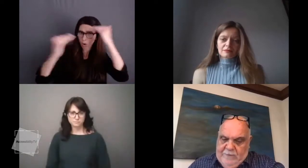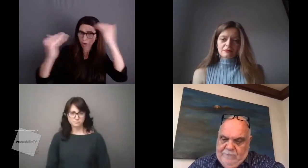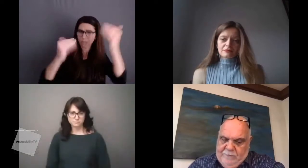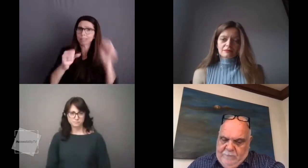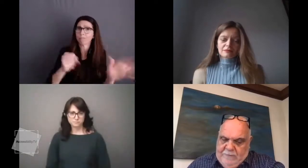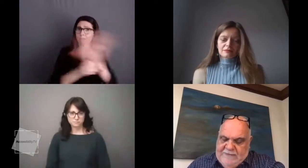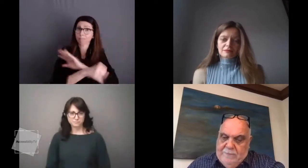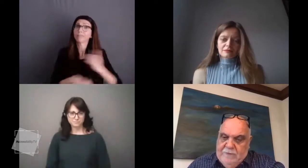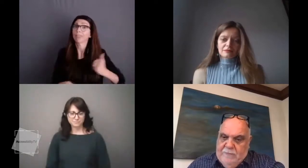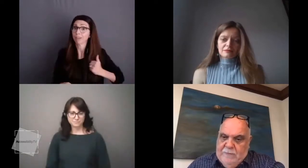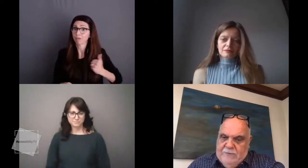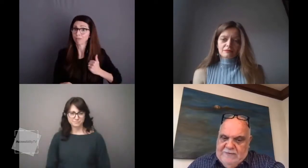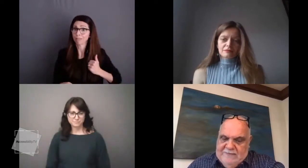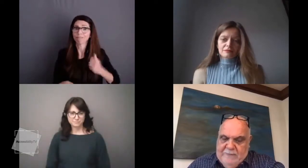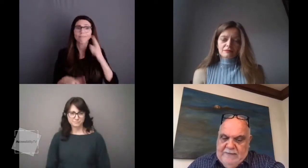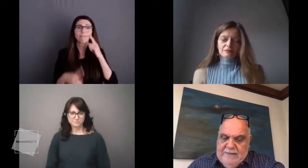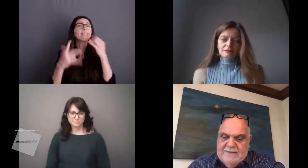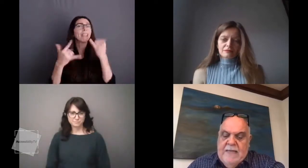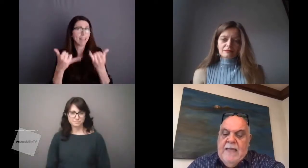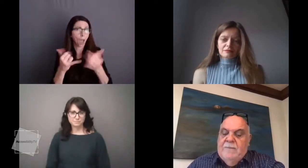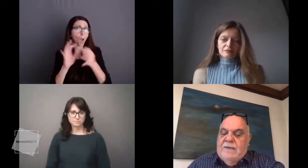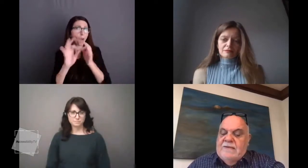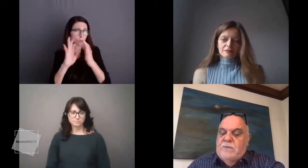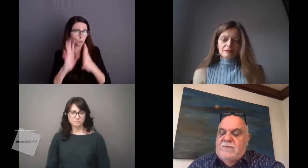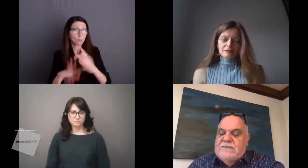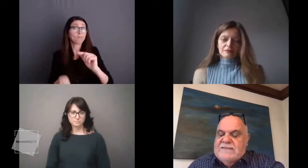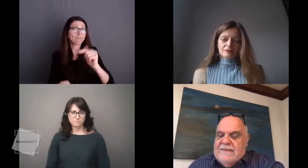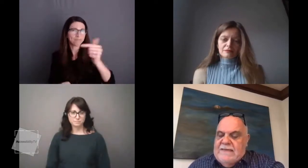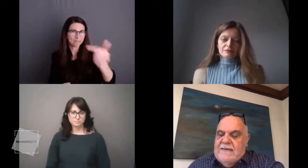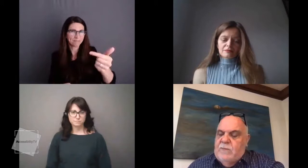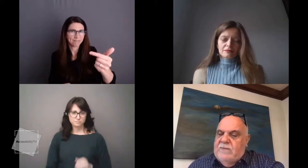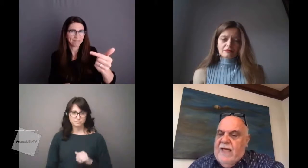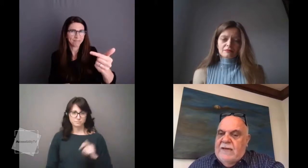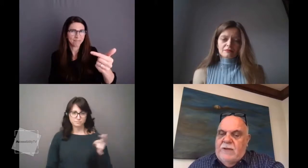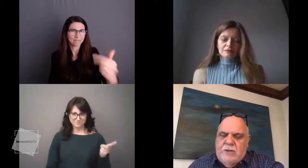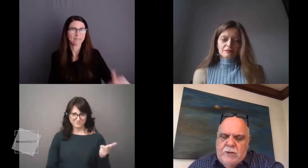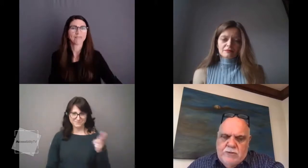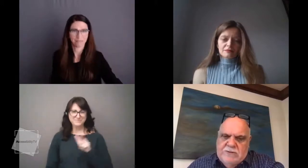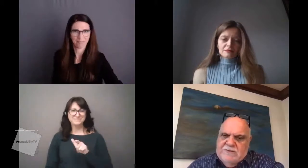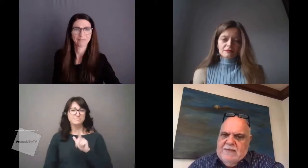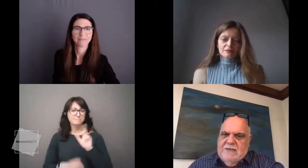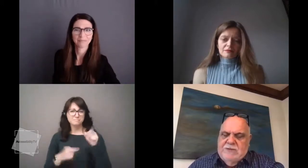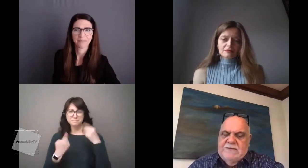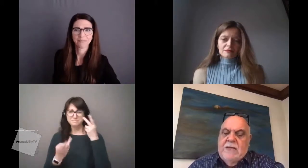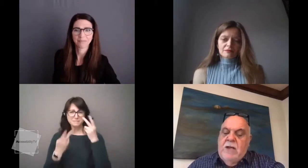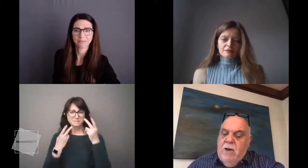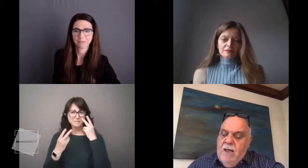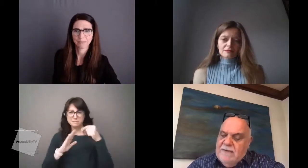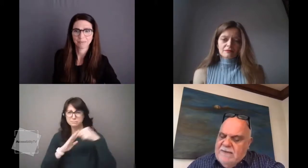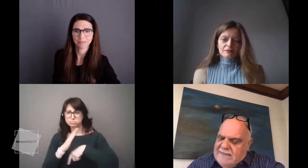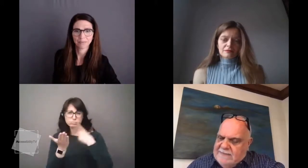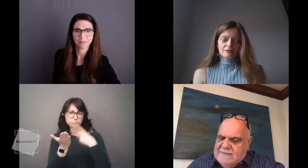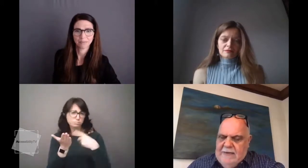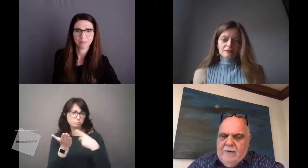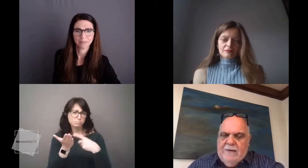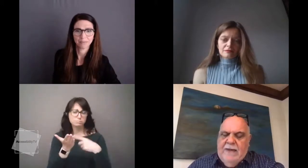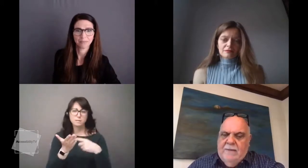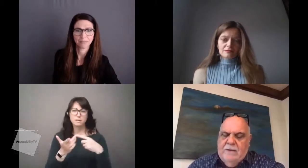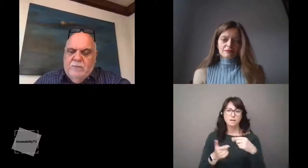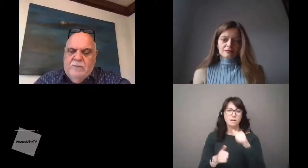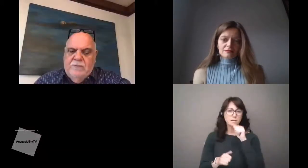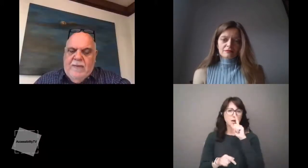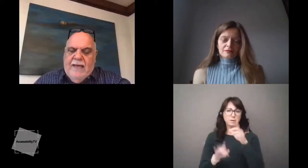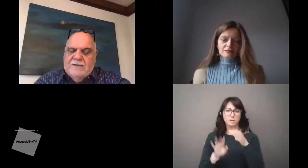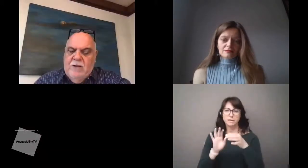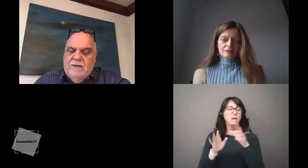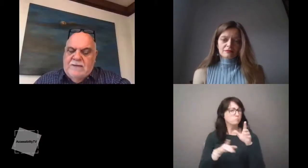for what's happened to people with disabilities, because we've seen and we've had huge discussions, not necessarily, and I